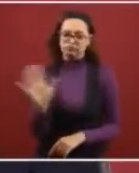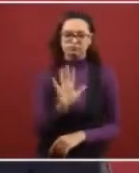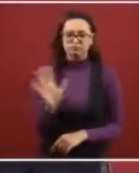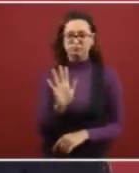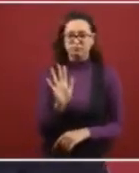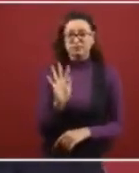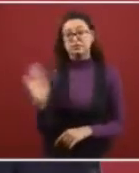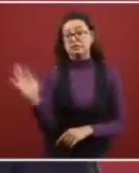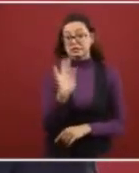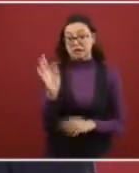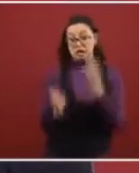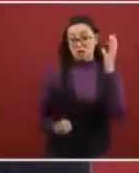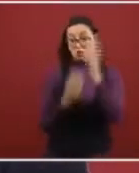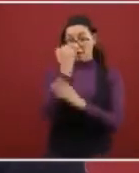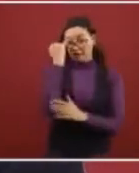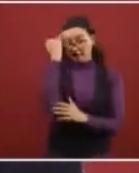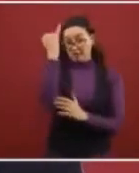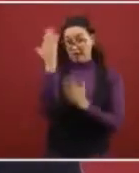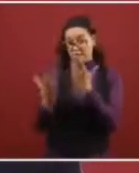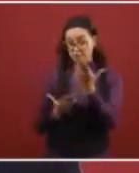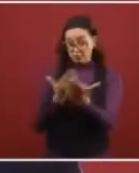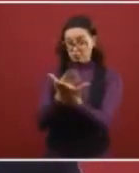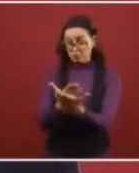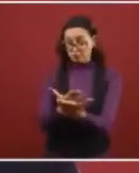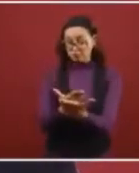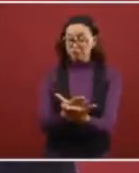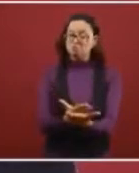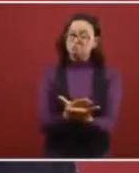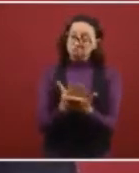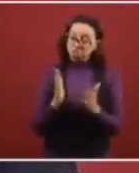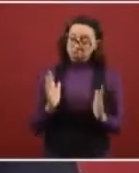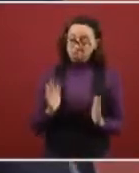presentar una nueva iniciativa. We'll present a new initiative.